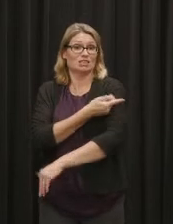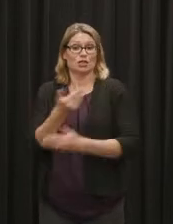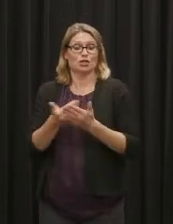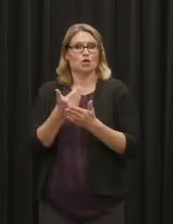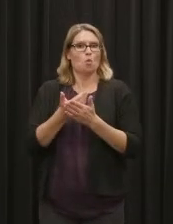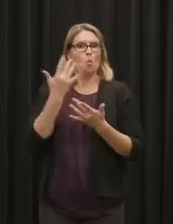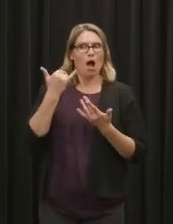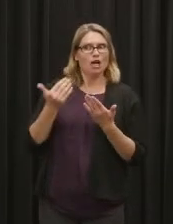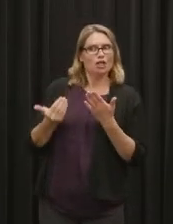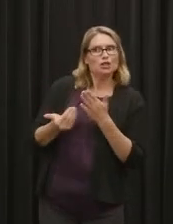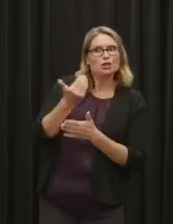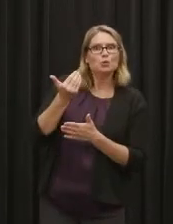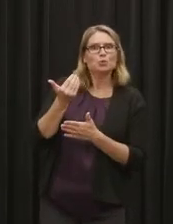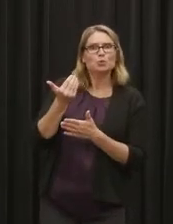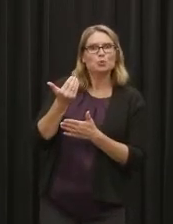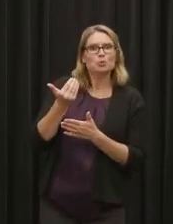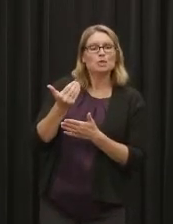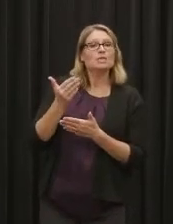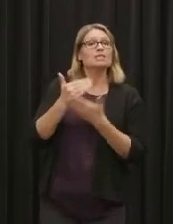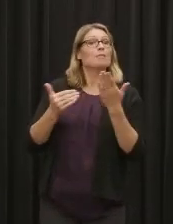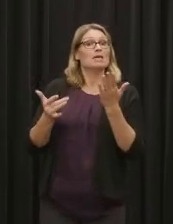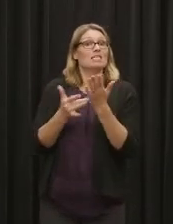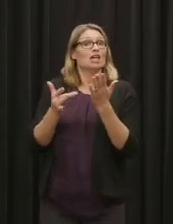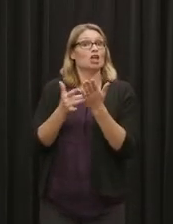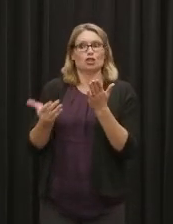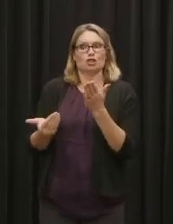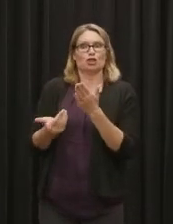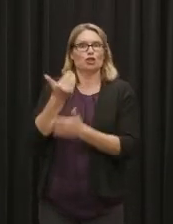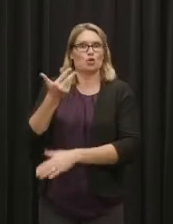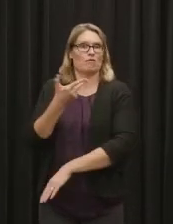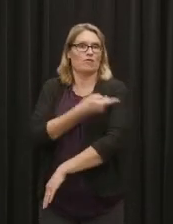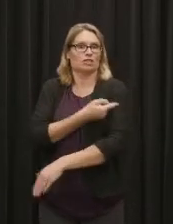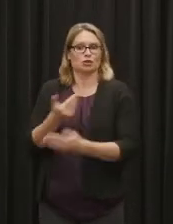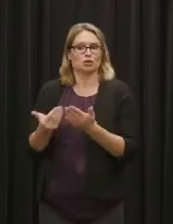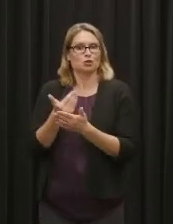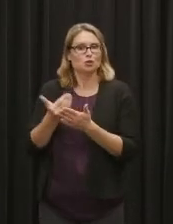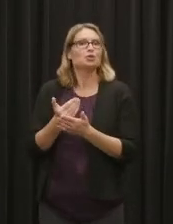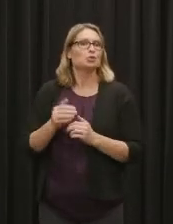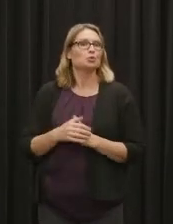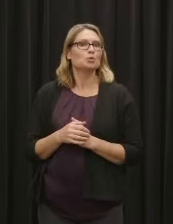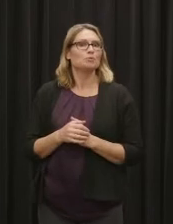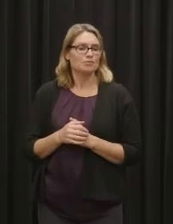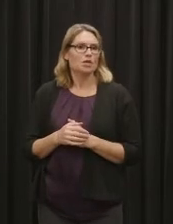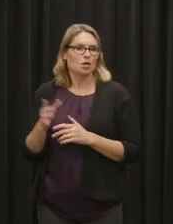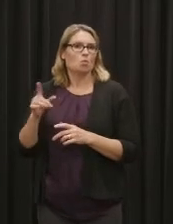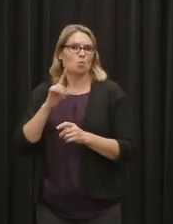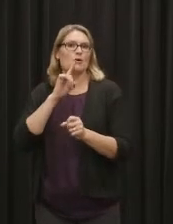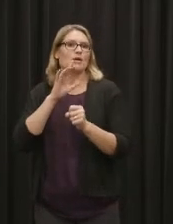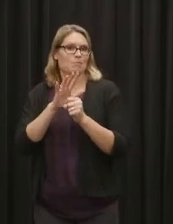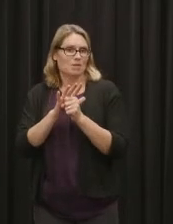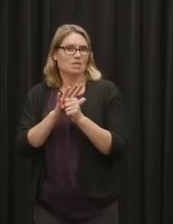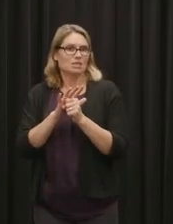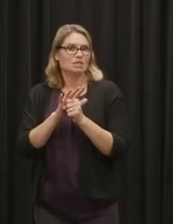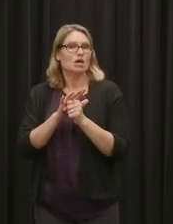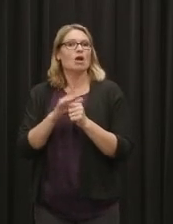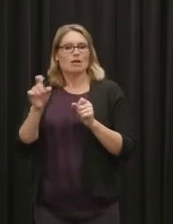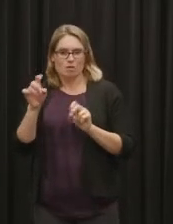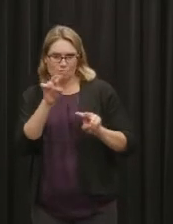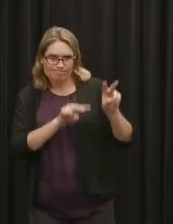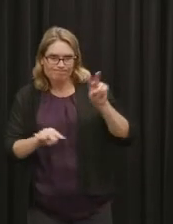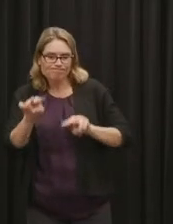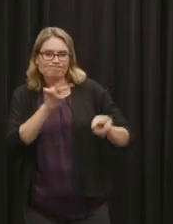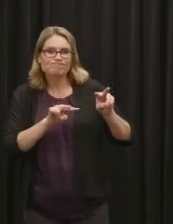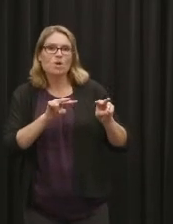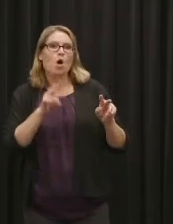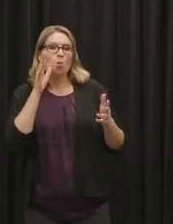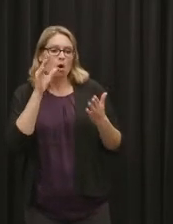they're new, some of them are a new technology even, we are committed to a very strong surveillance system to make sure